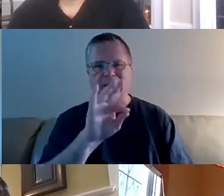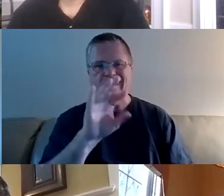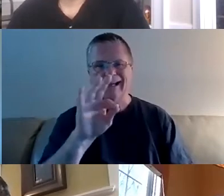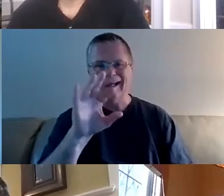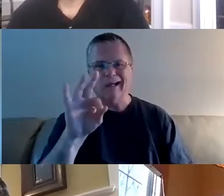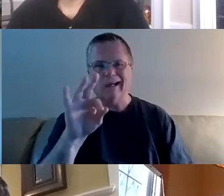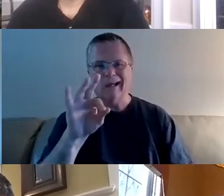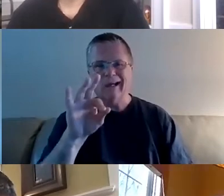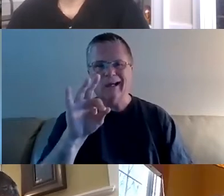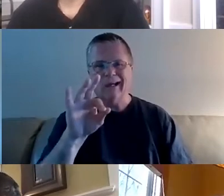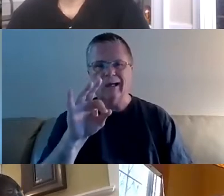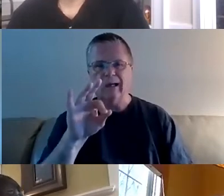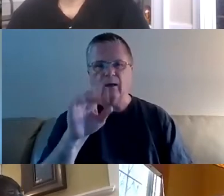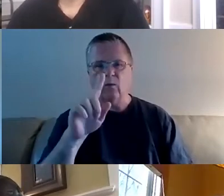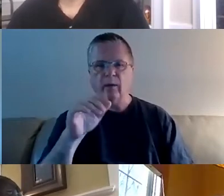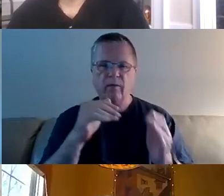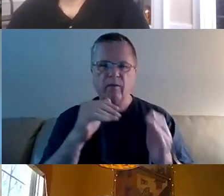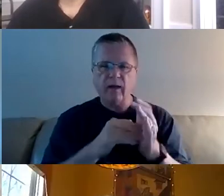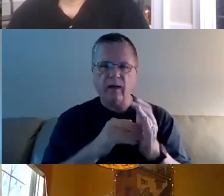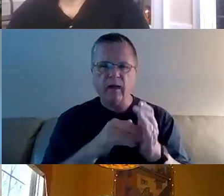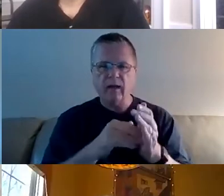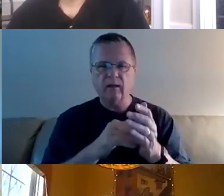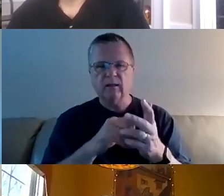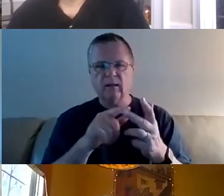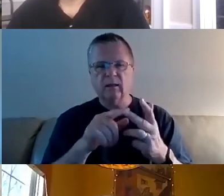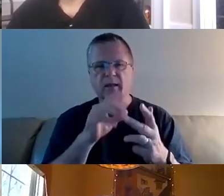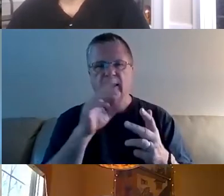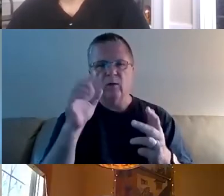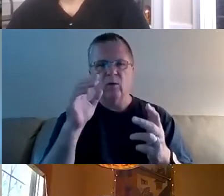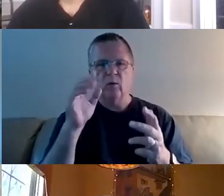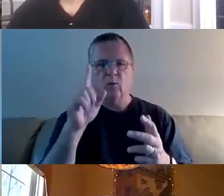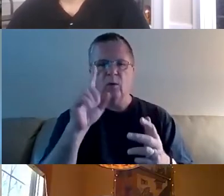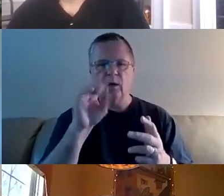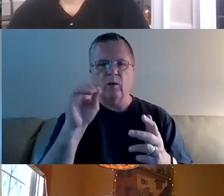999, 1000, and 1001.